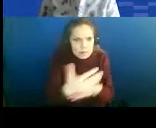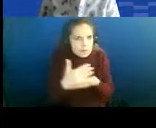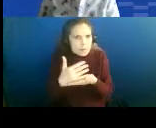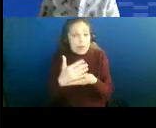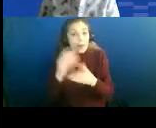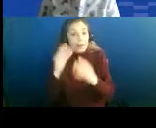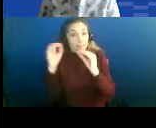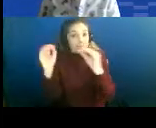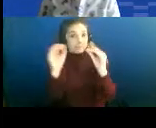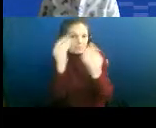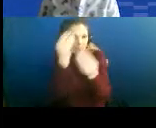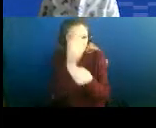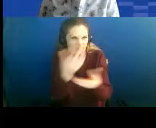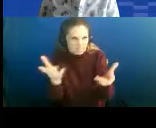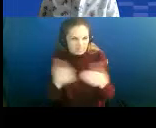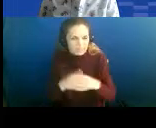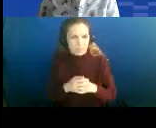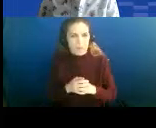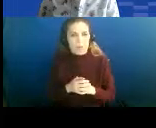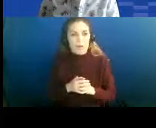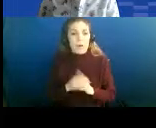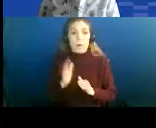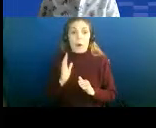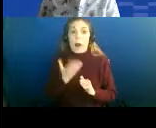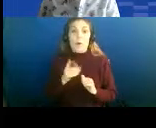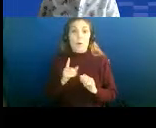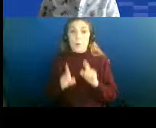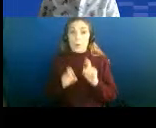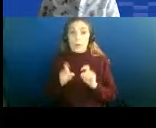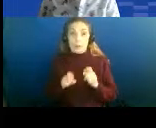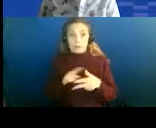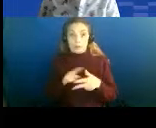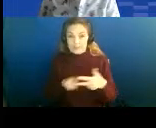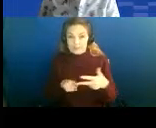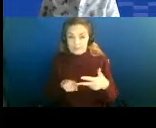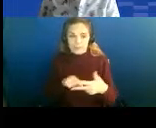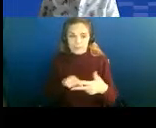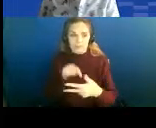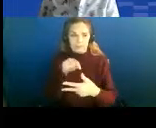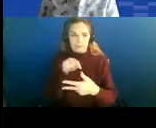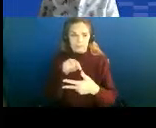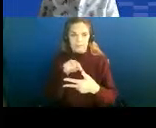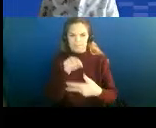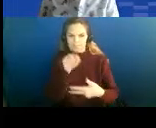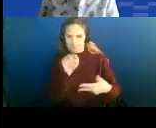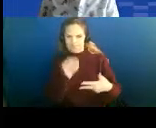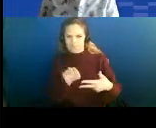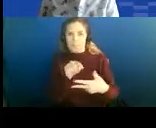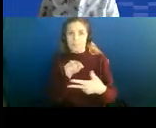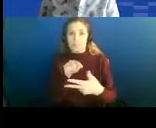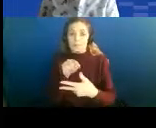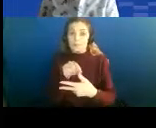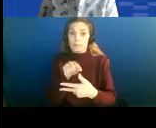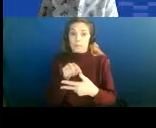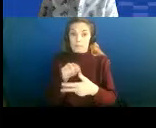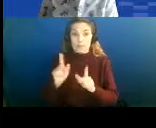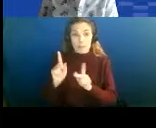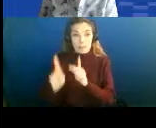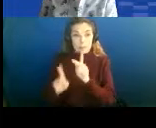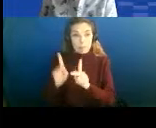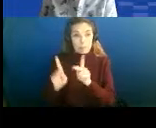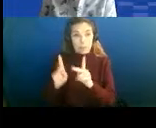questions that you can see here on the screen. So what is the current state of unpaid care as experienced